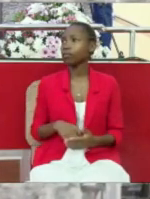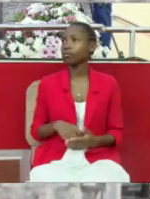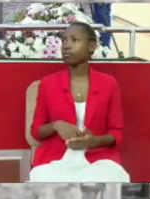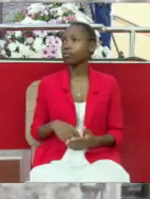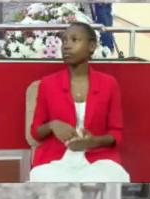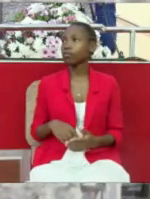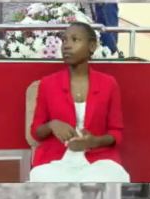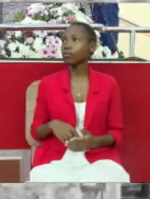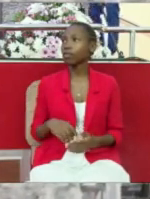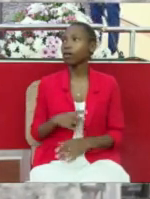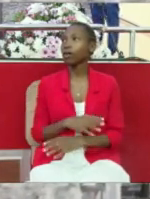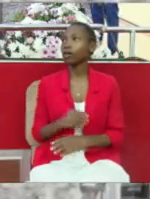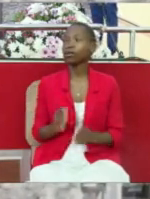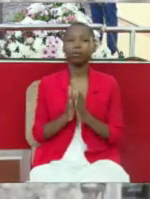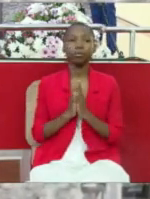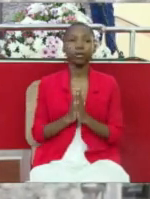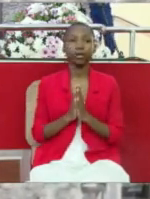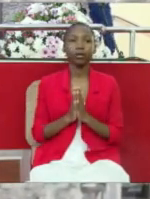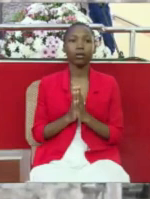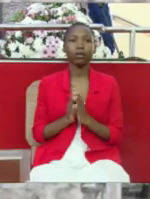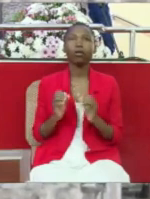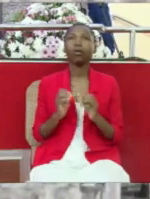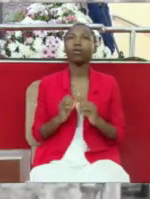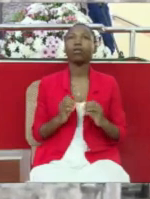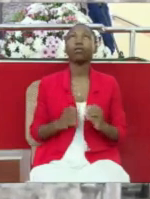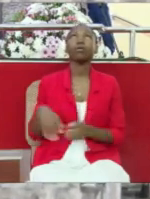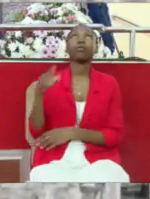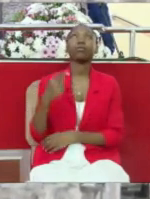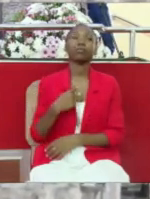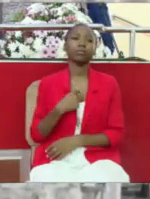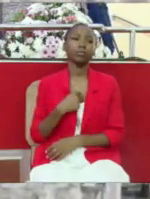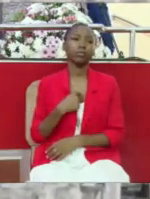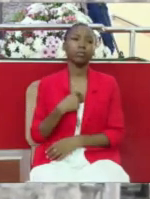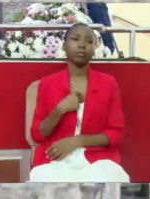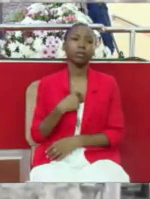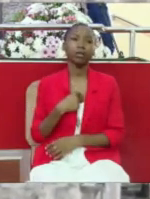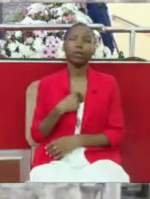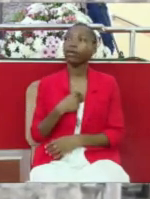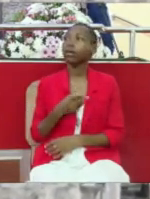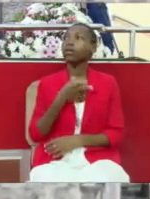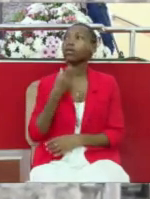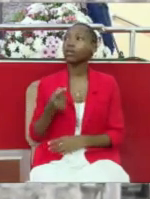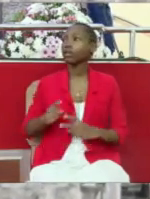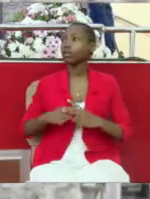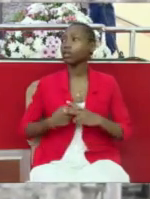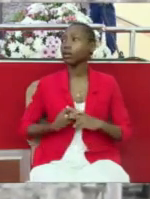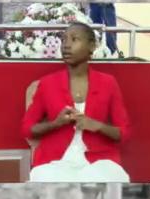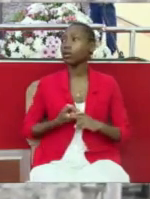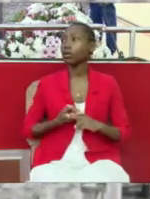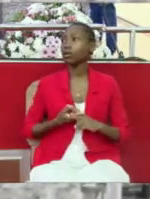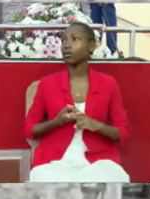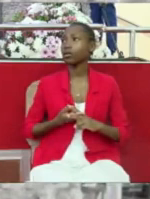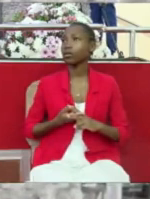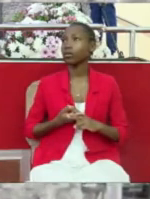ndugu dada, and you are pray, oh God, I need a new beginning. Na unaomba, Bwana nahitaji mwanzo mpya. I need a new beginning. Nahitaji mwanzo mpya.